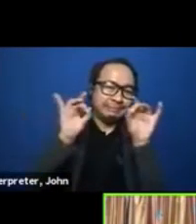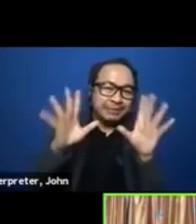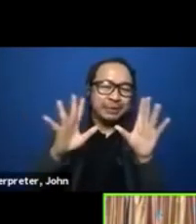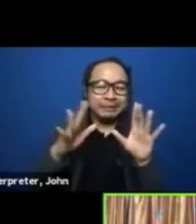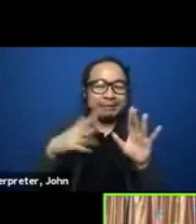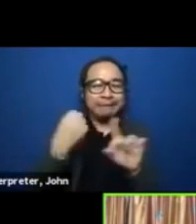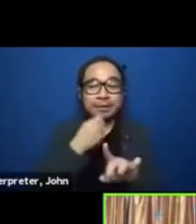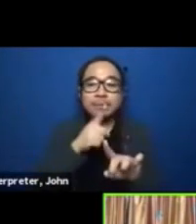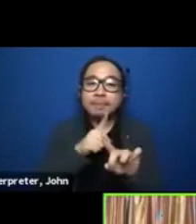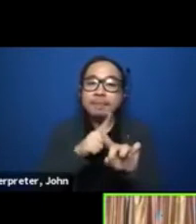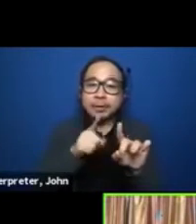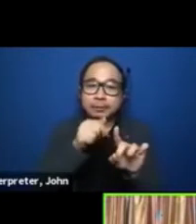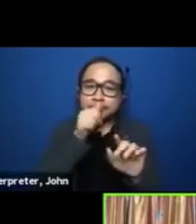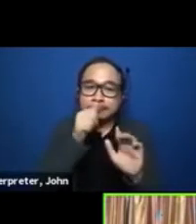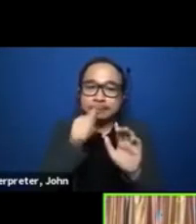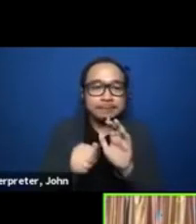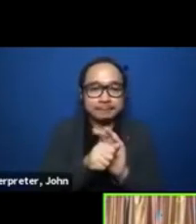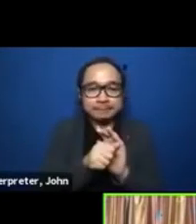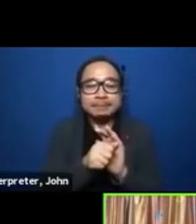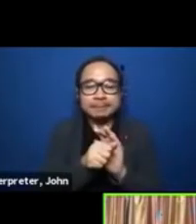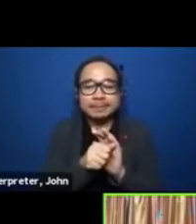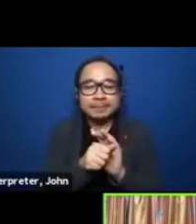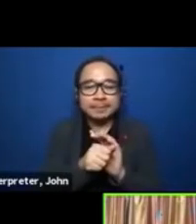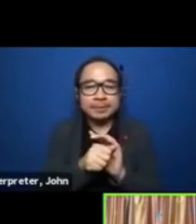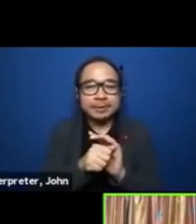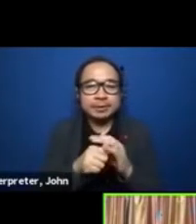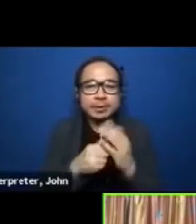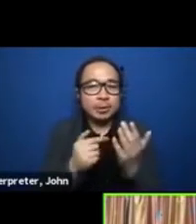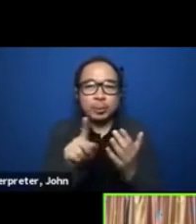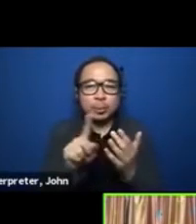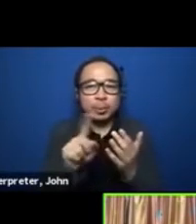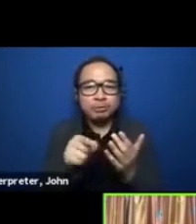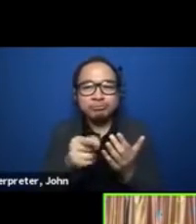unnoticed. So what according to you is the way out?